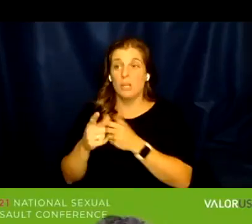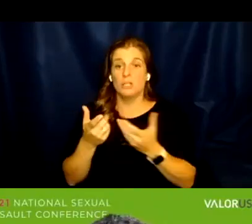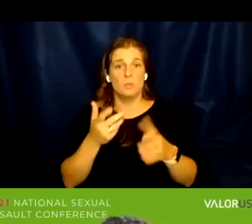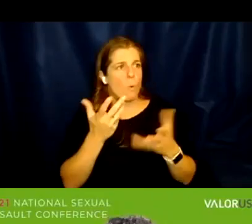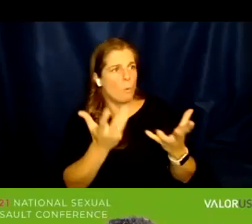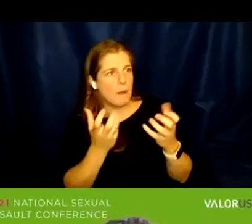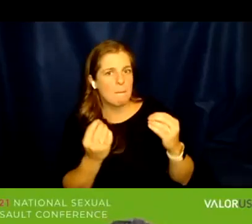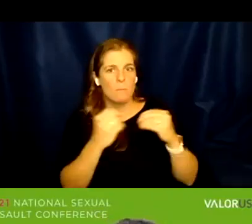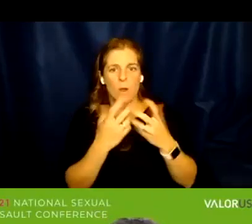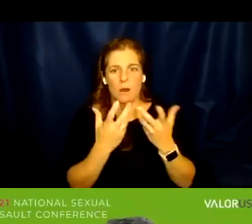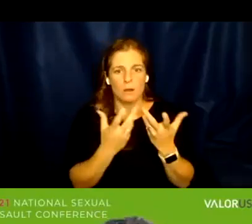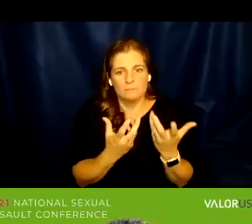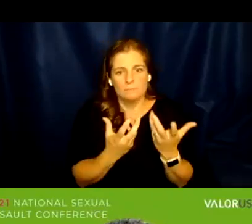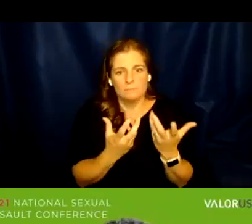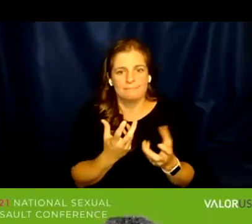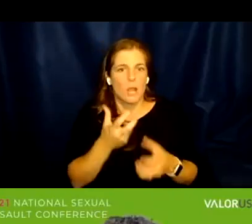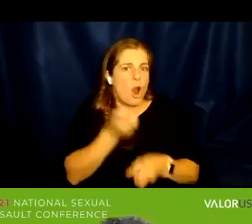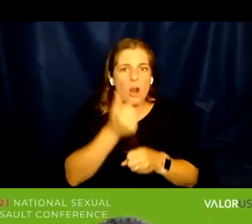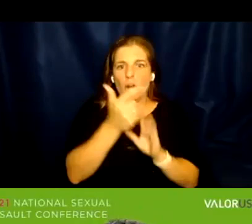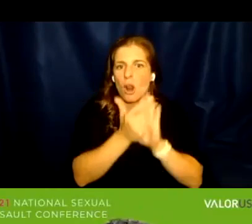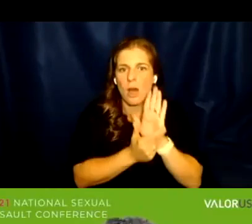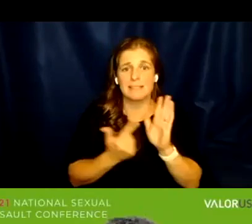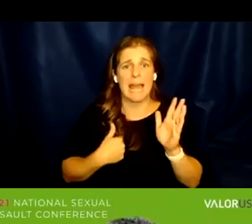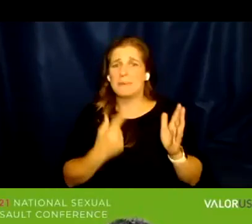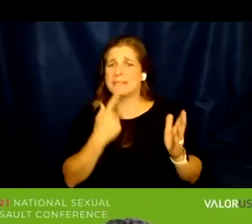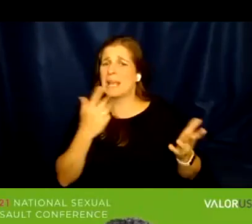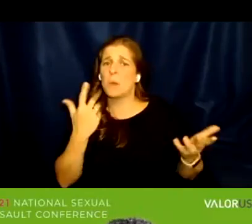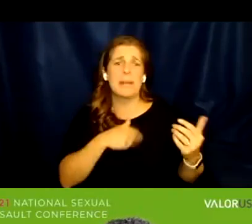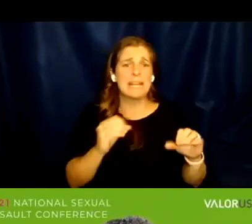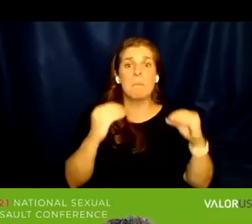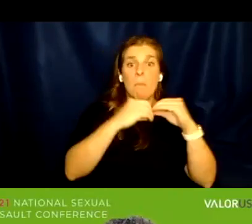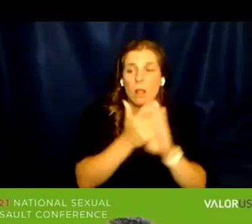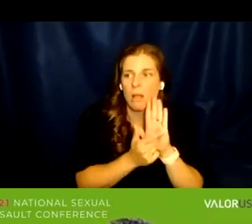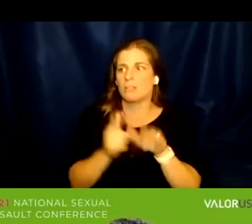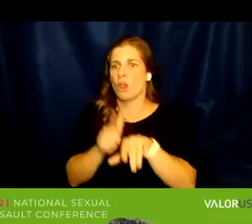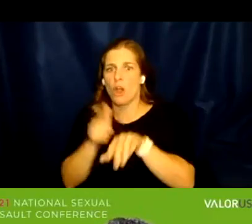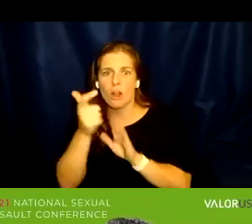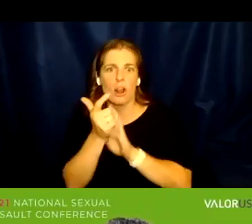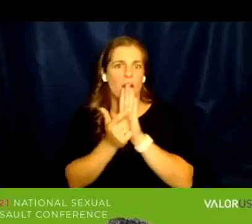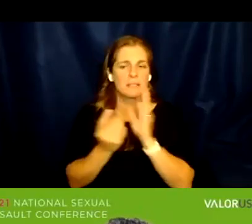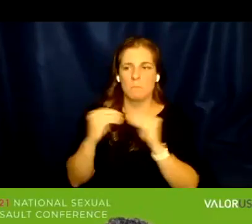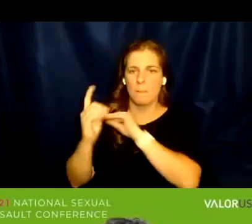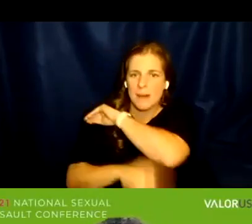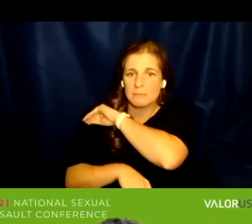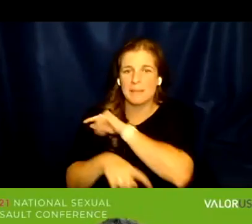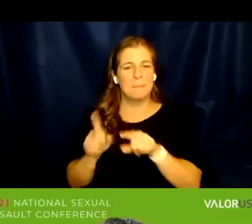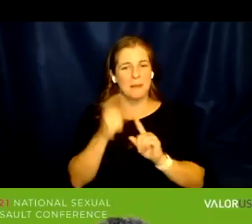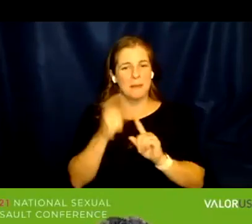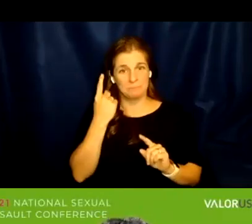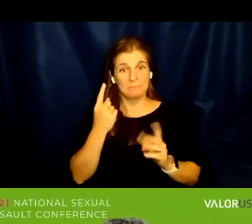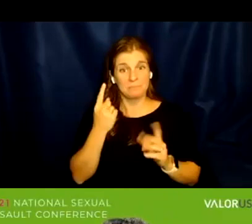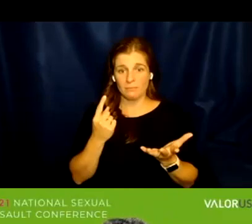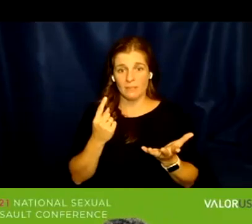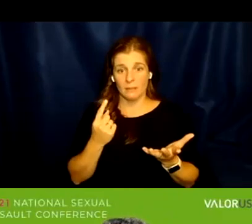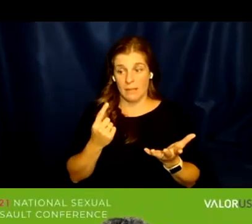that I was doing in my 20s, say we need more laws, we need longer laws, we need more punishment. When in fact, as we felt